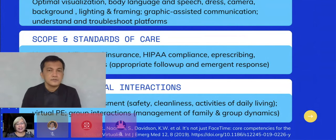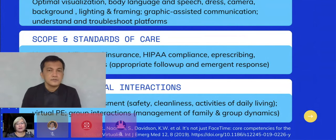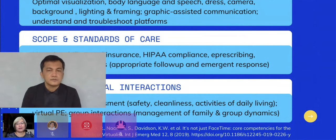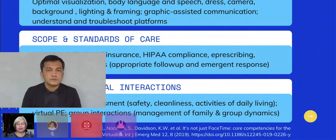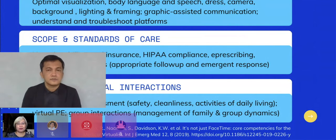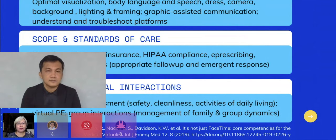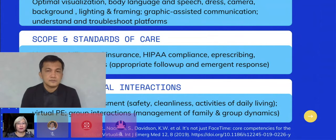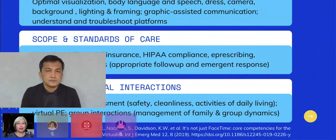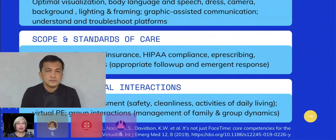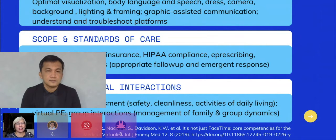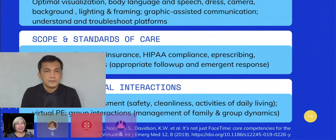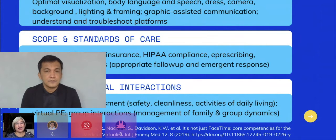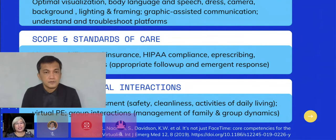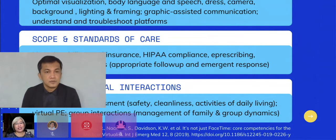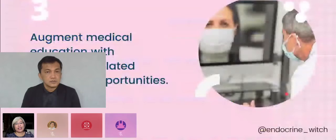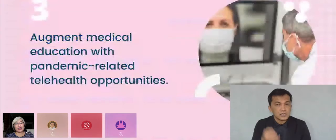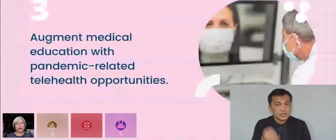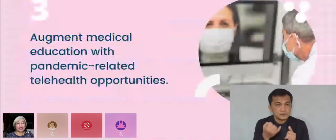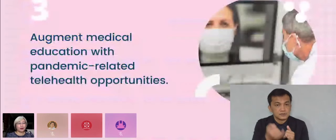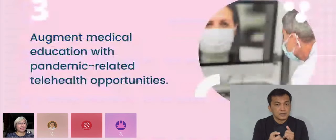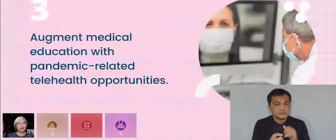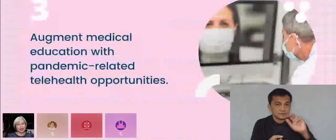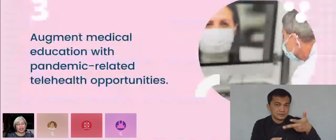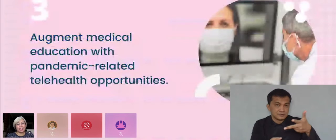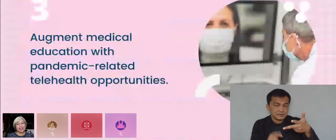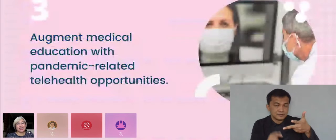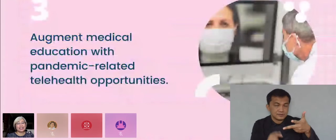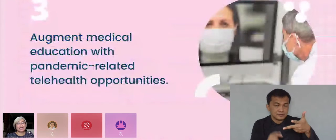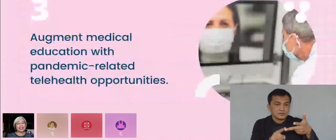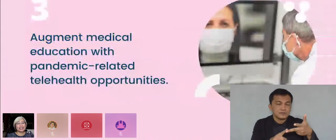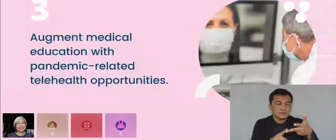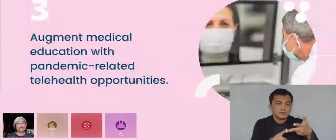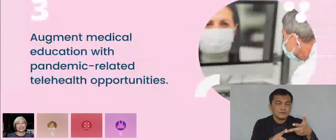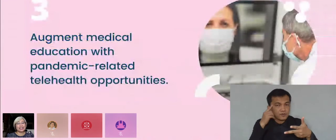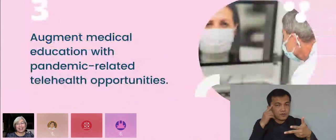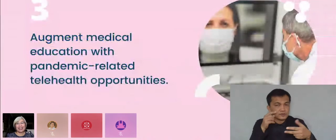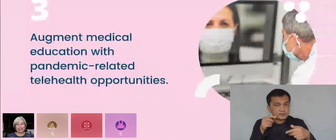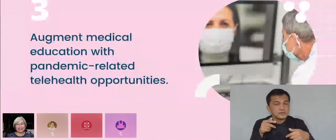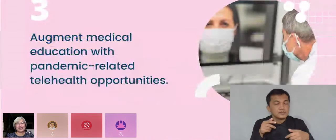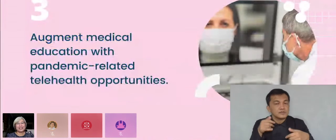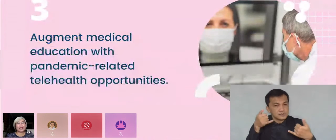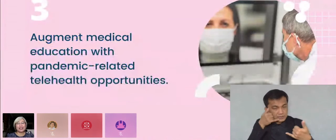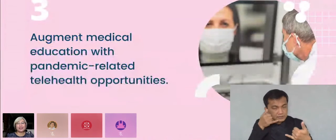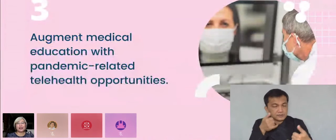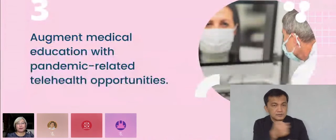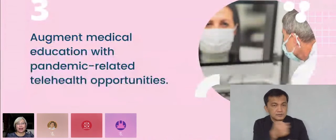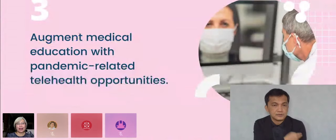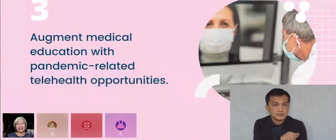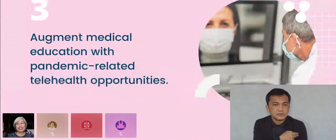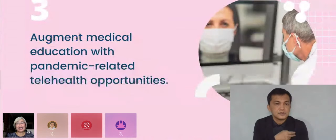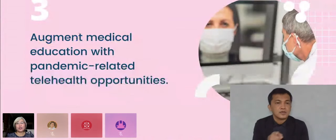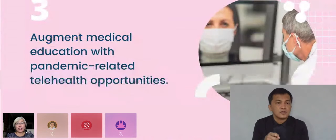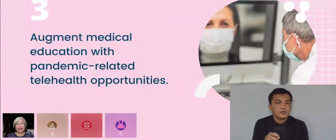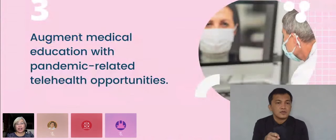needed. So the last point I wanted to make is the time is now for telehealth. So we need to augment